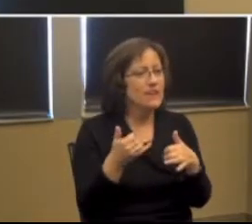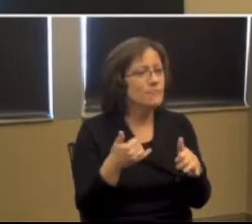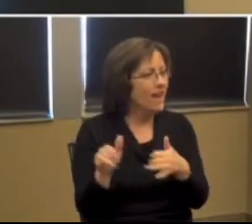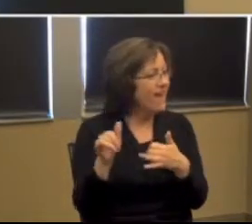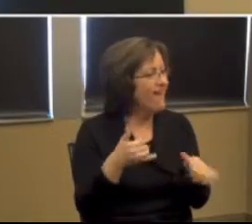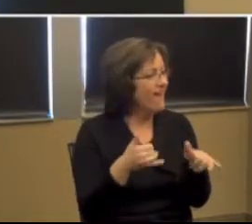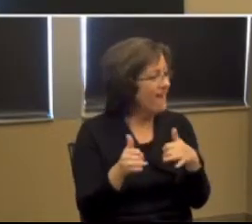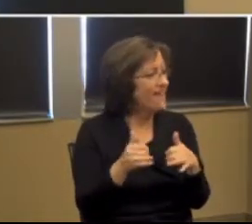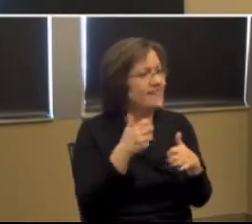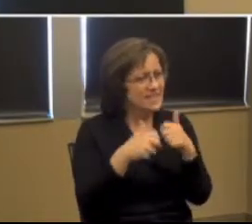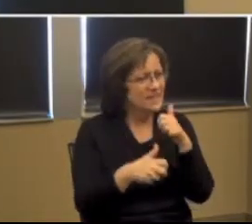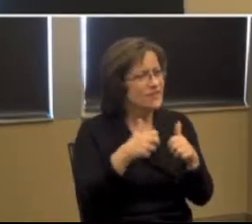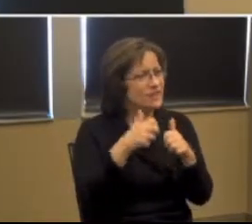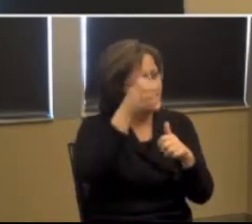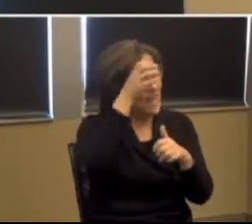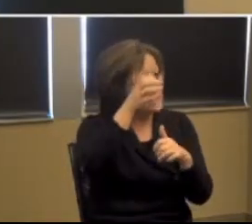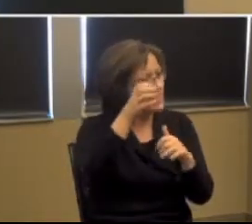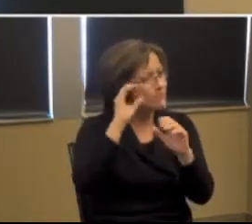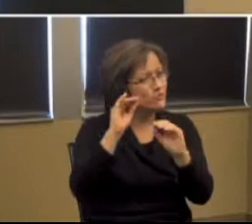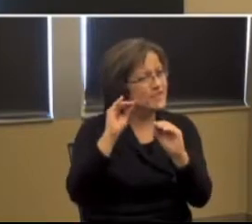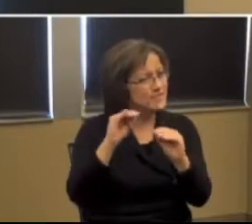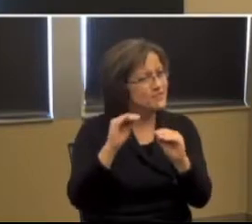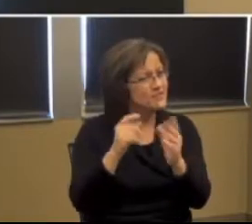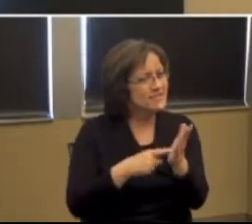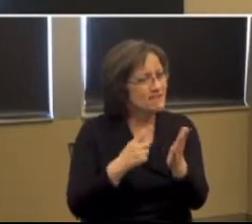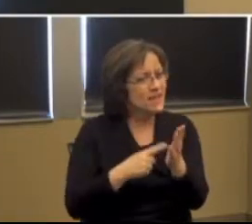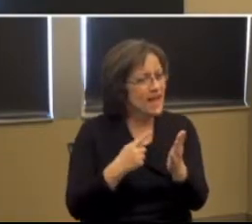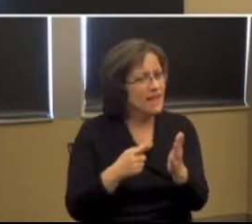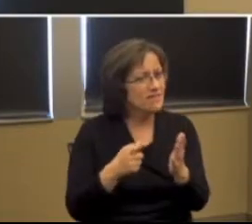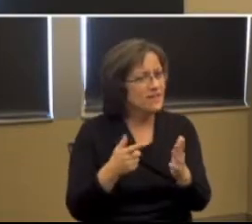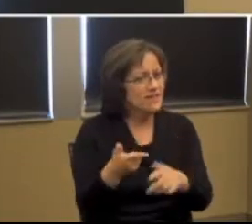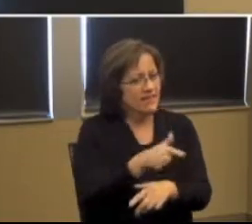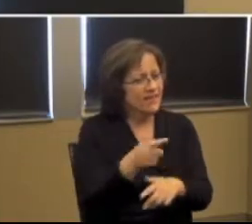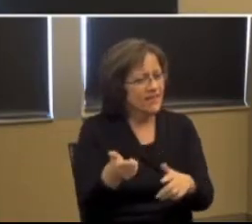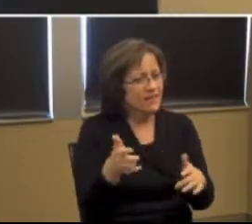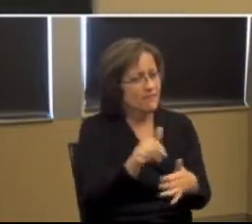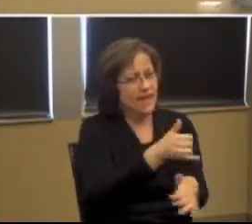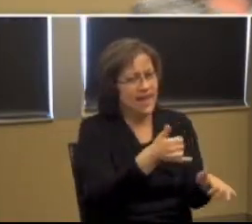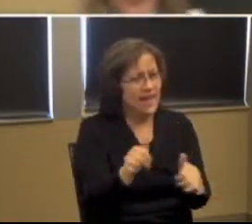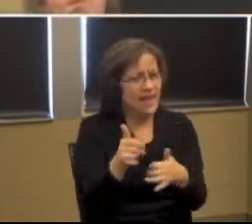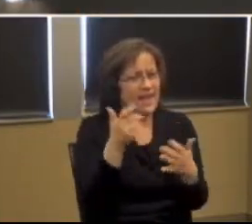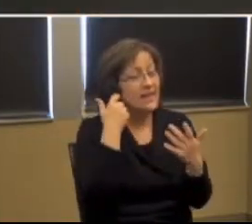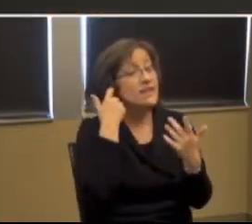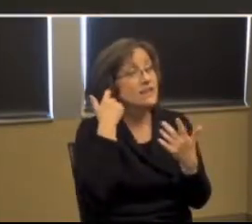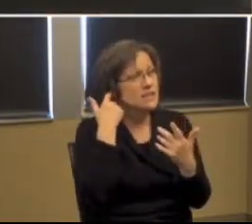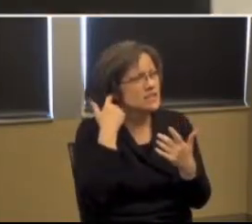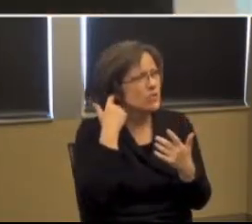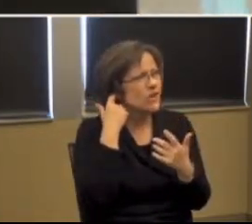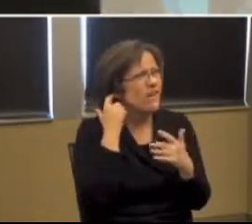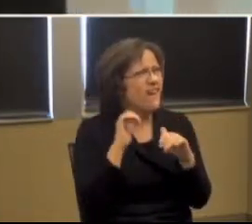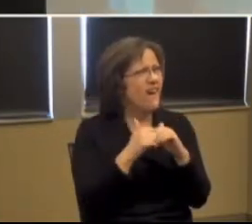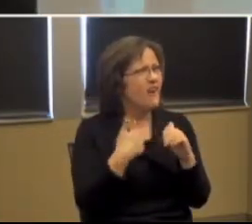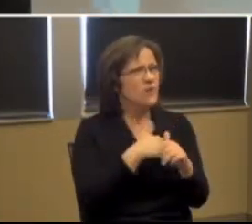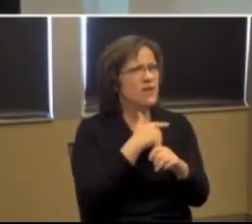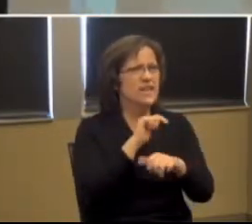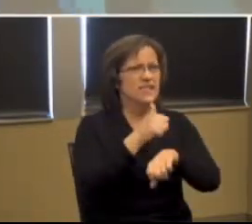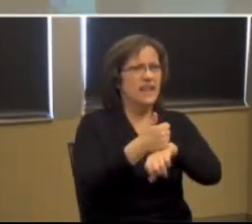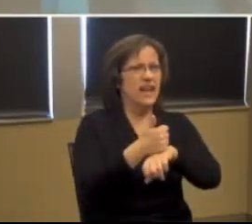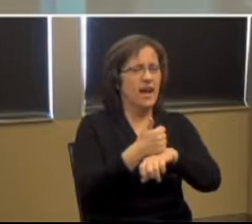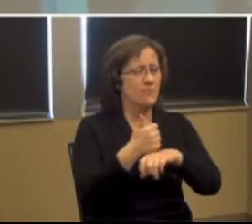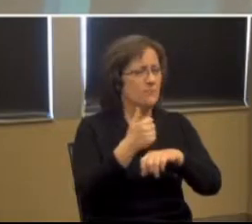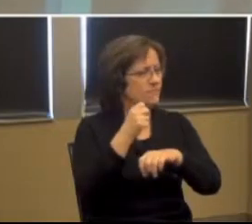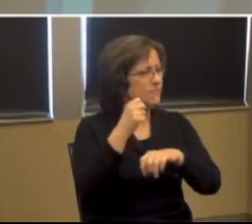difficult concept to teach sometimes. And so we have to think about, how can we structure up a play